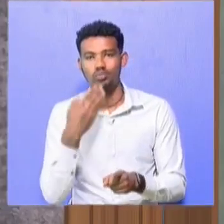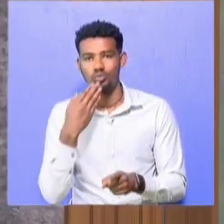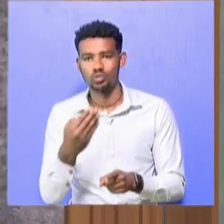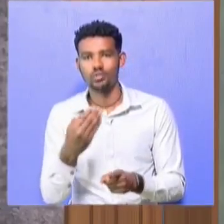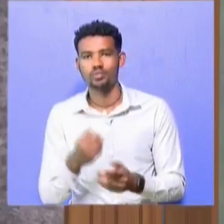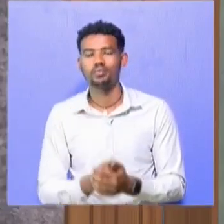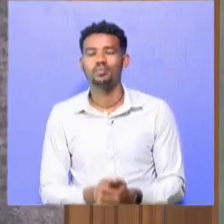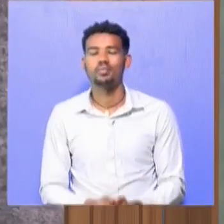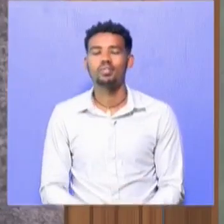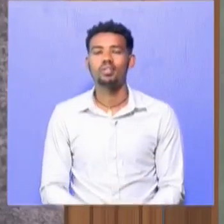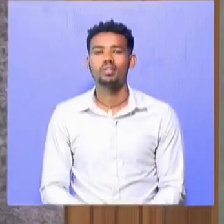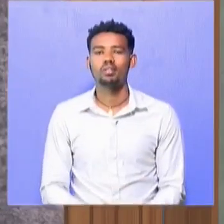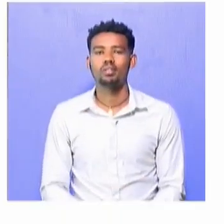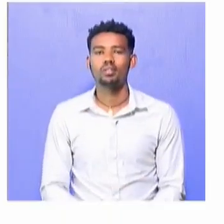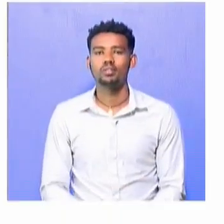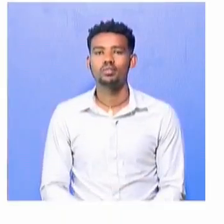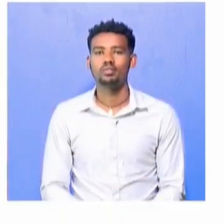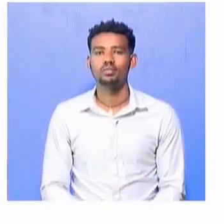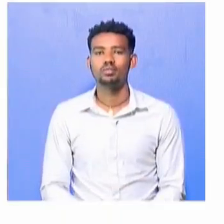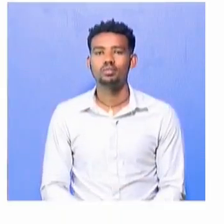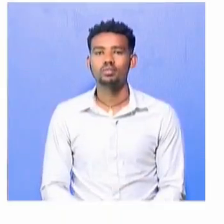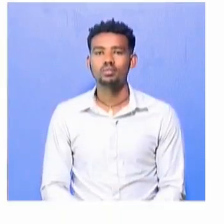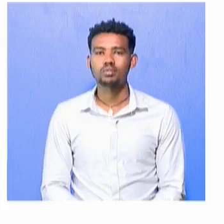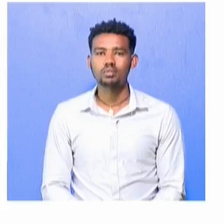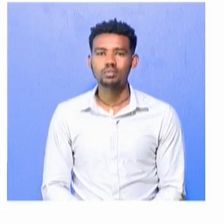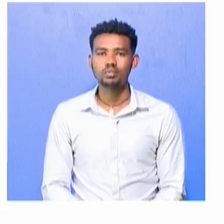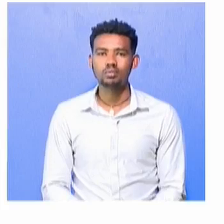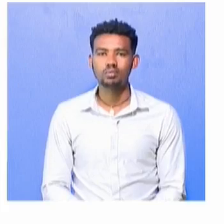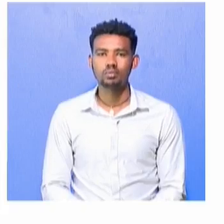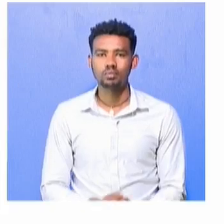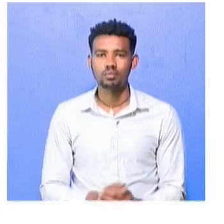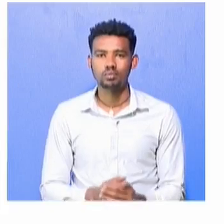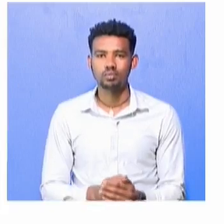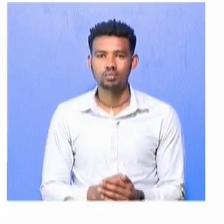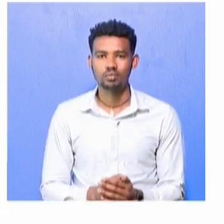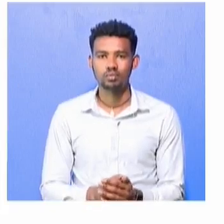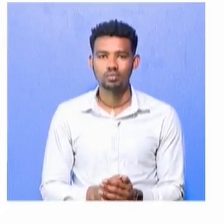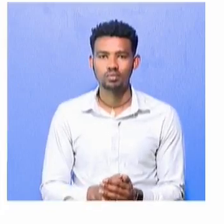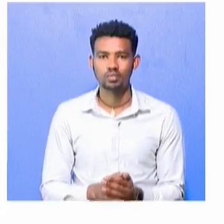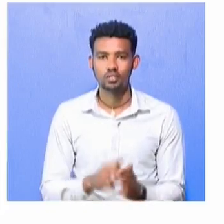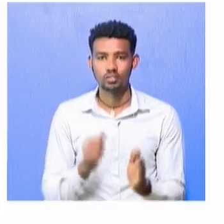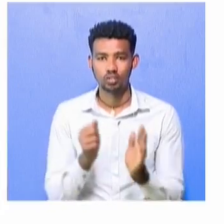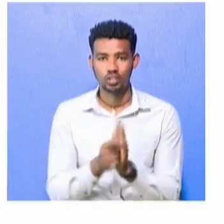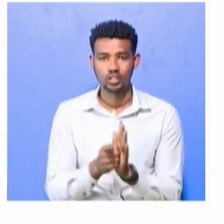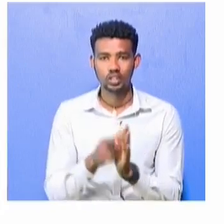this. Hi, I am.